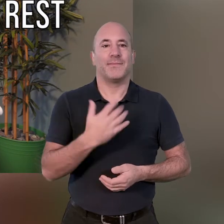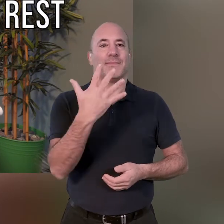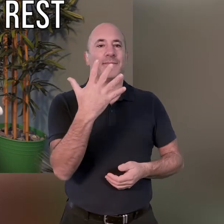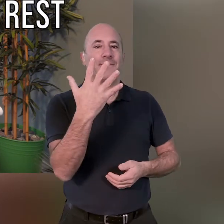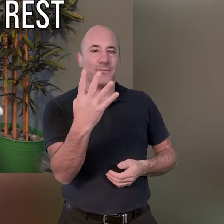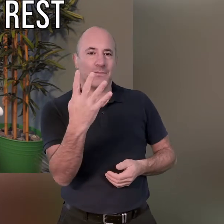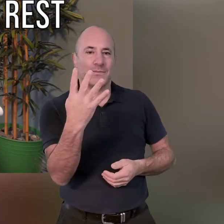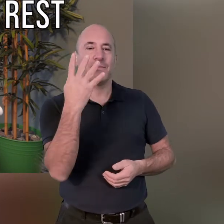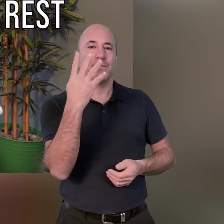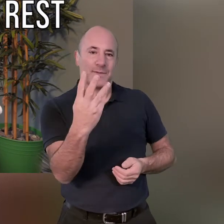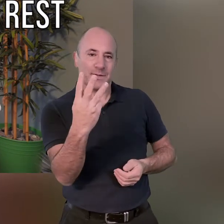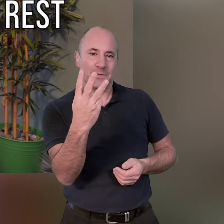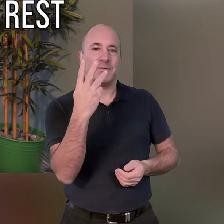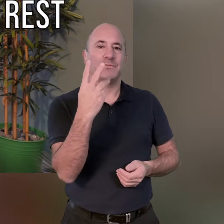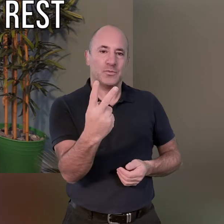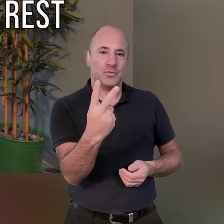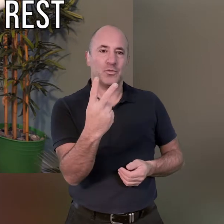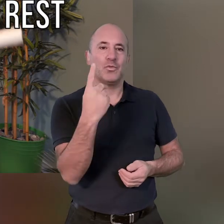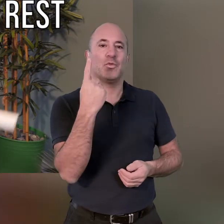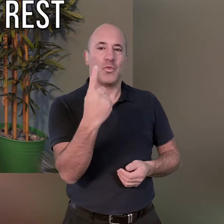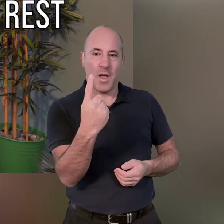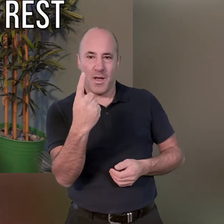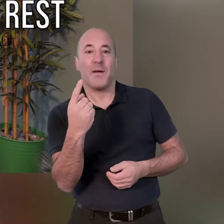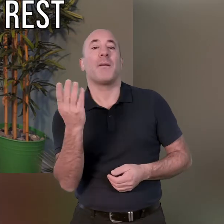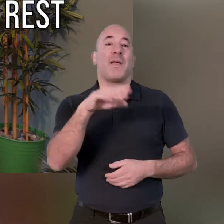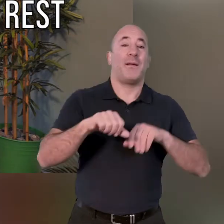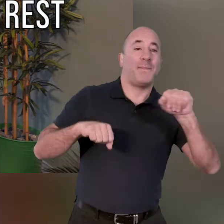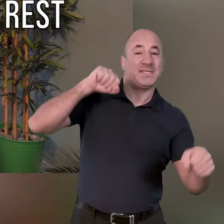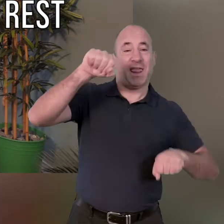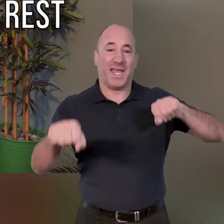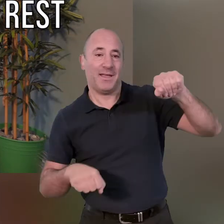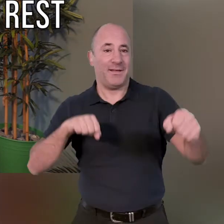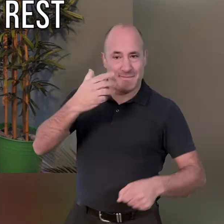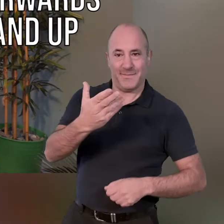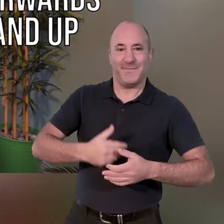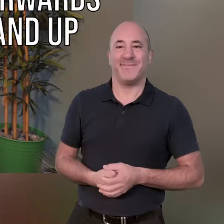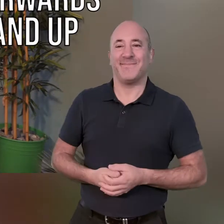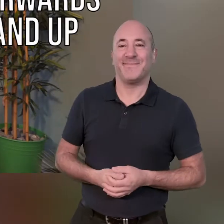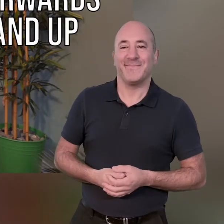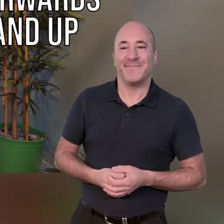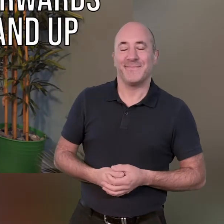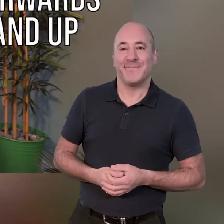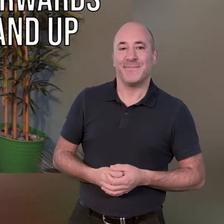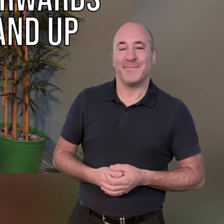5, 4, 3, 2, 1. Back to paddling. Off we go.